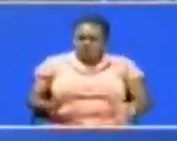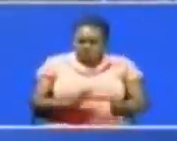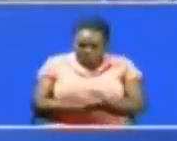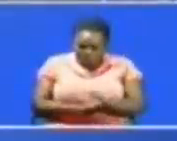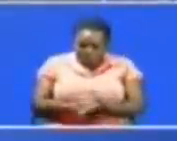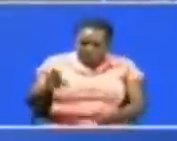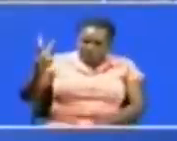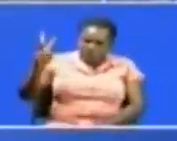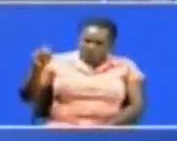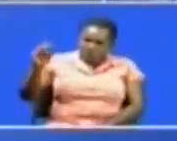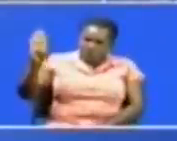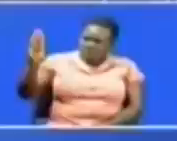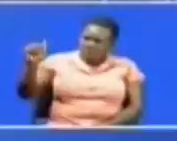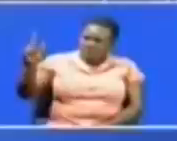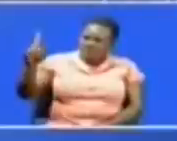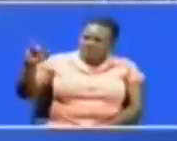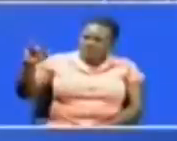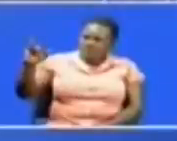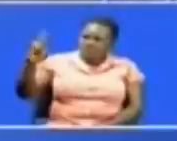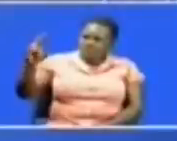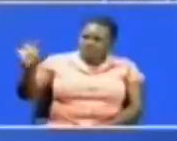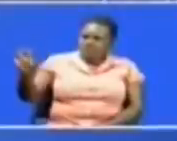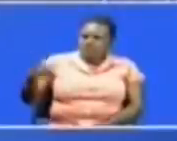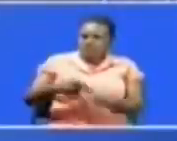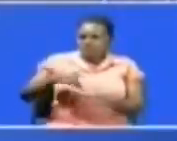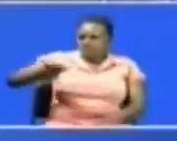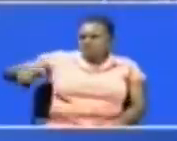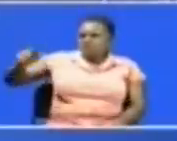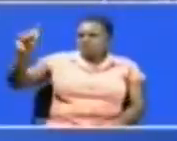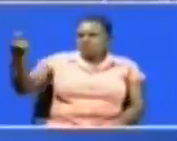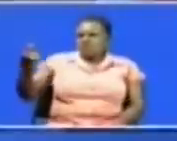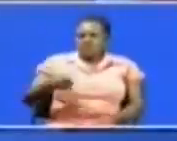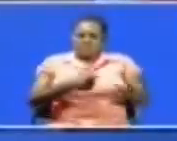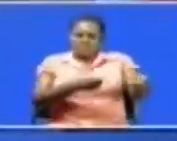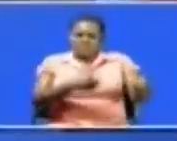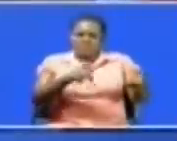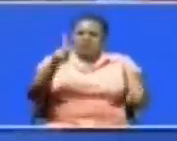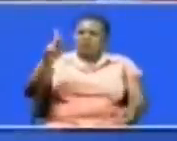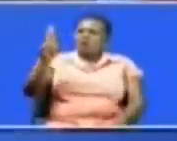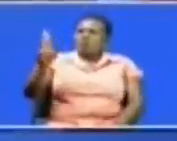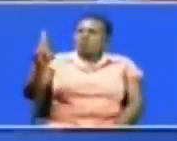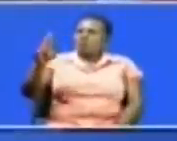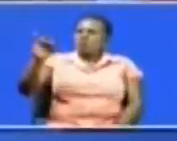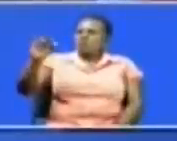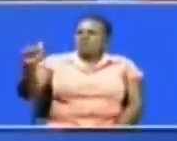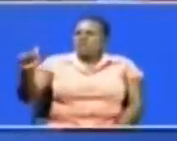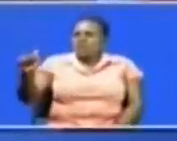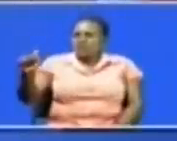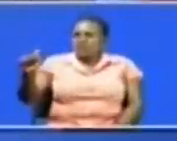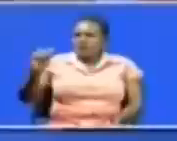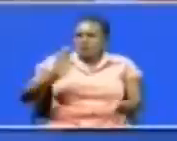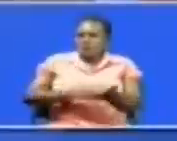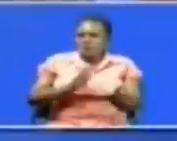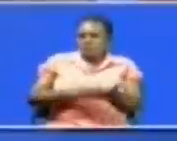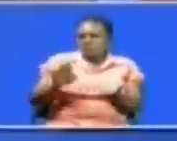Mbarire, you're now and many others from Mount Kenya have come out to castigate Honorable Kuria and Ngunjiri over the